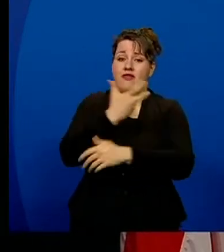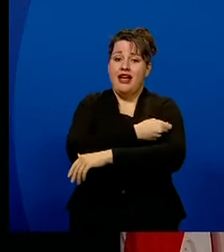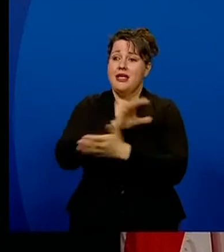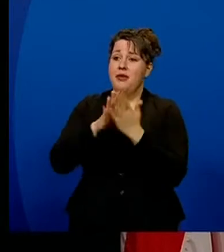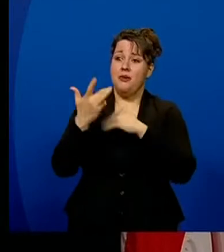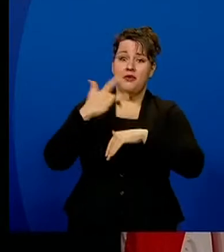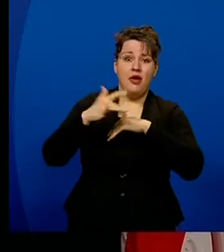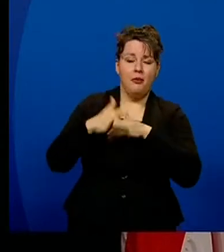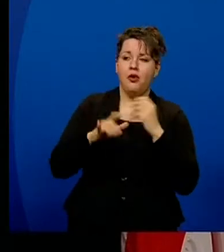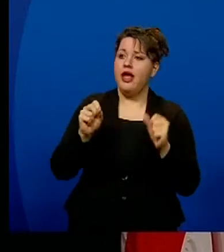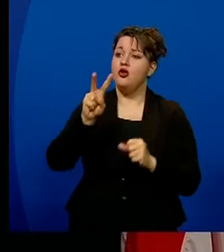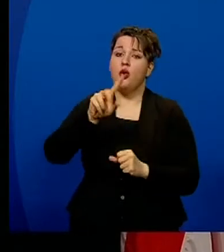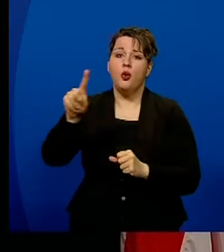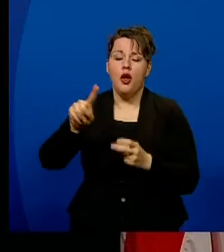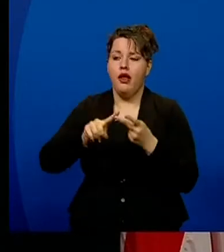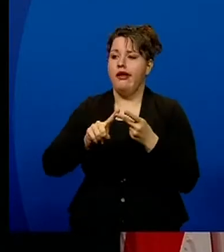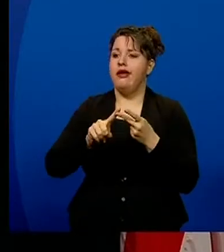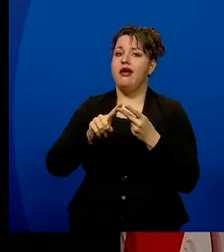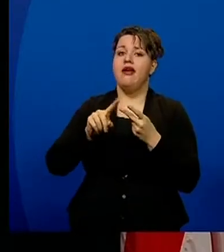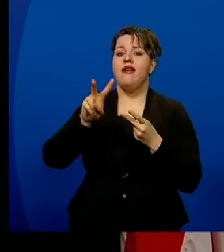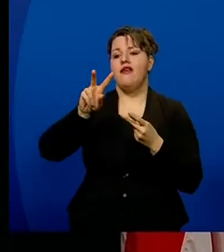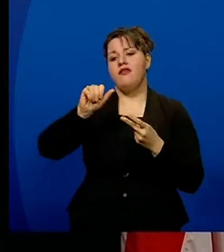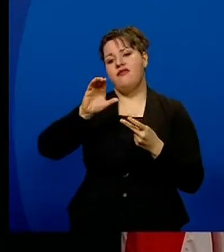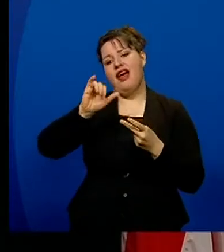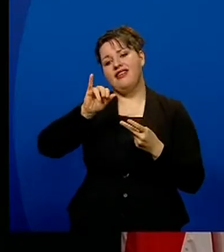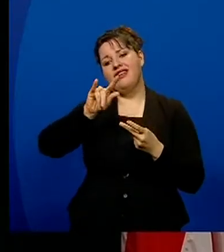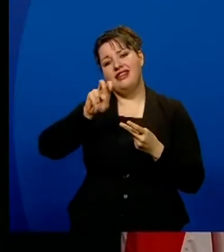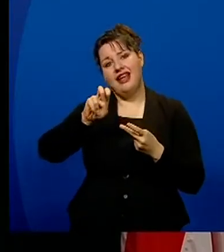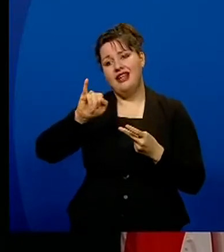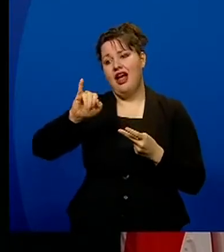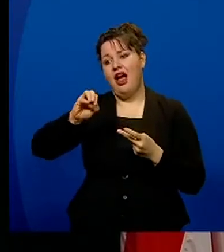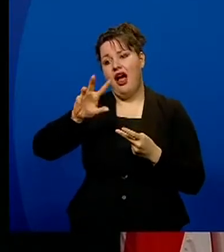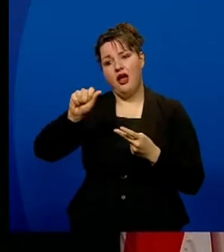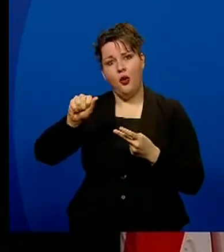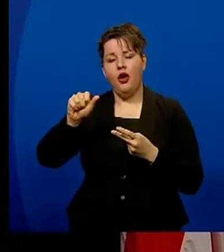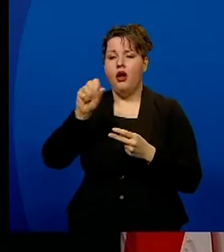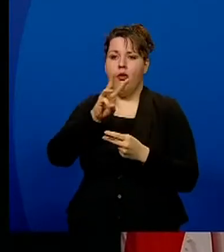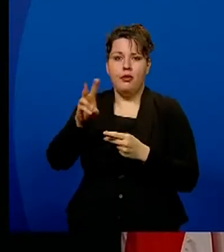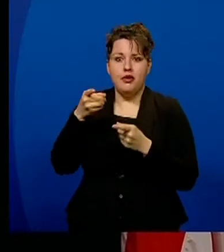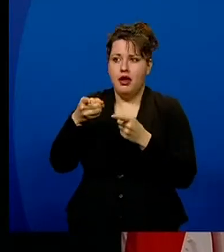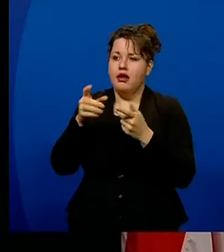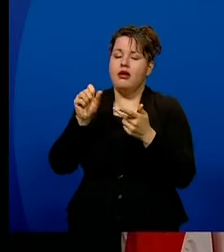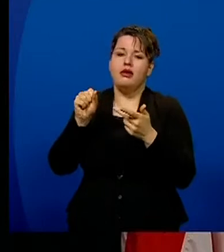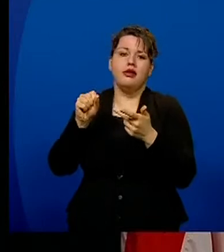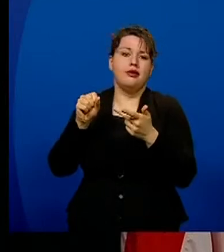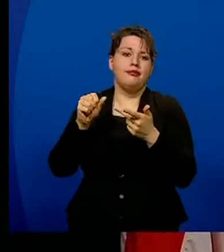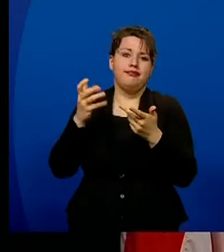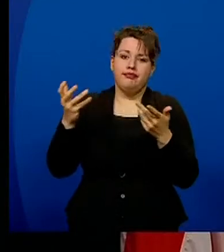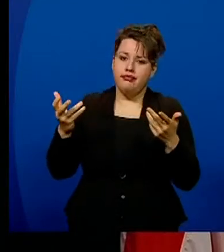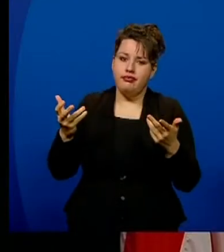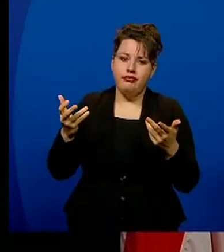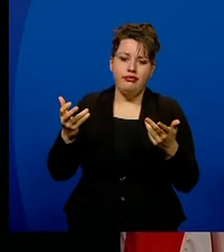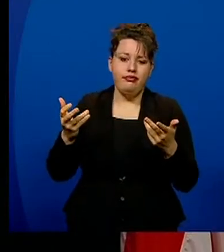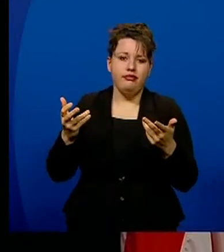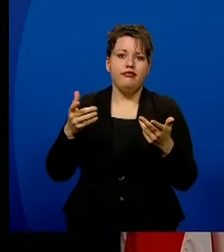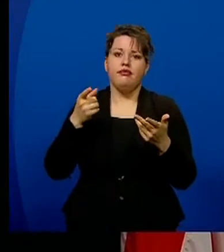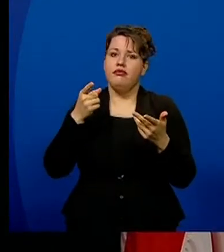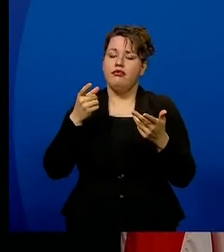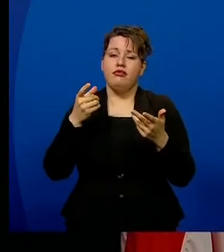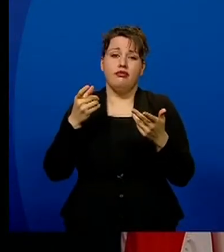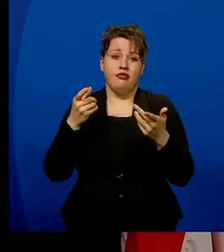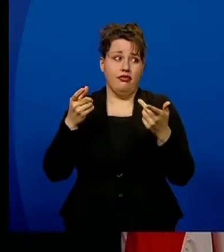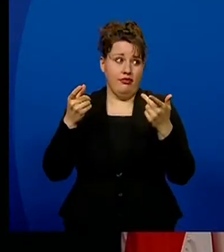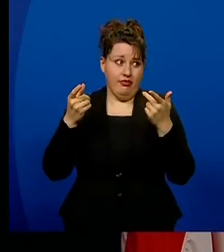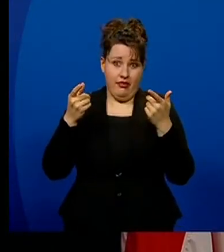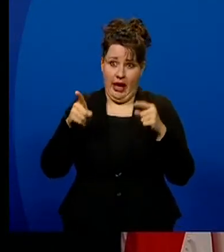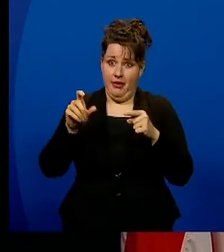is an option. You can go on through Vaccinate Iowa. That'll trigger you into their websites. They will, you'll know when